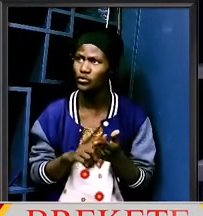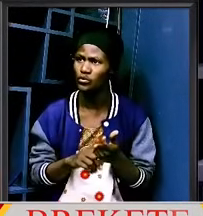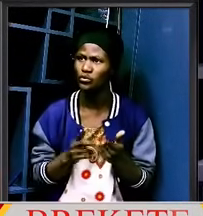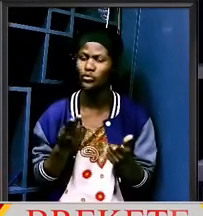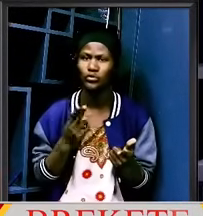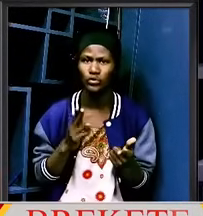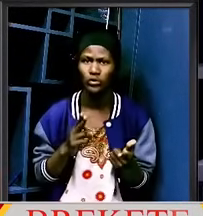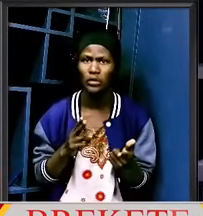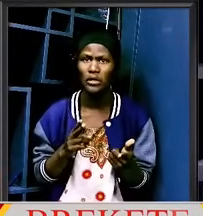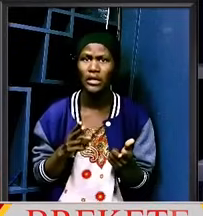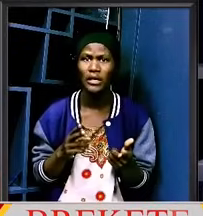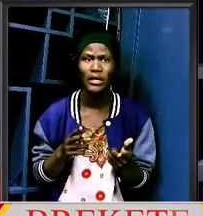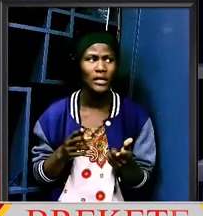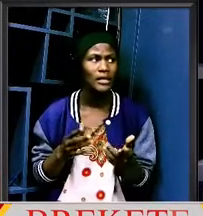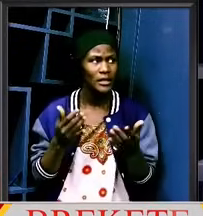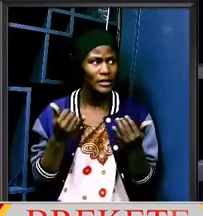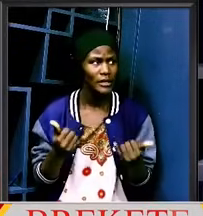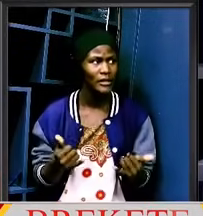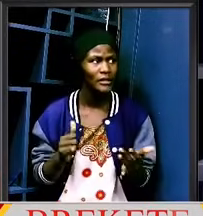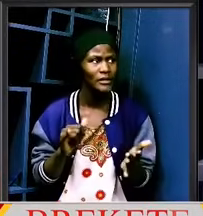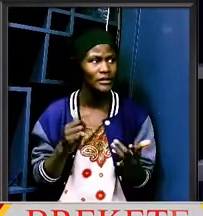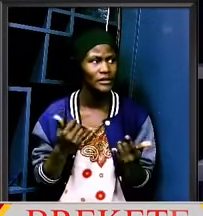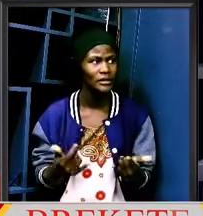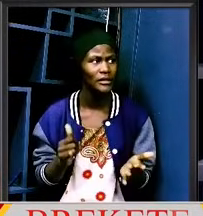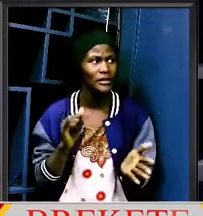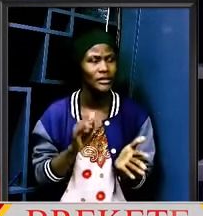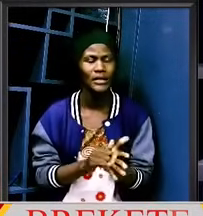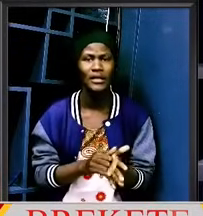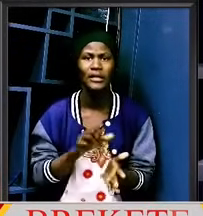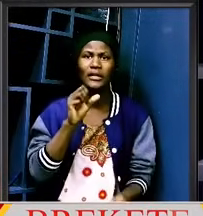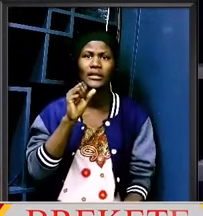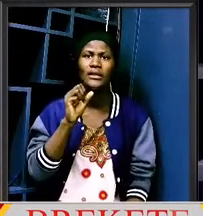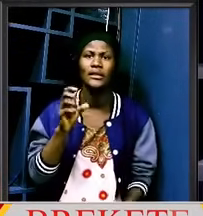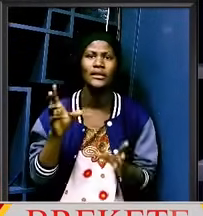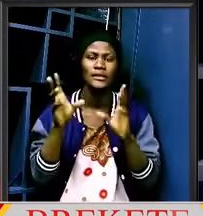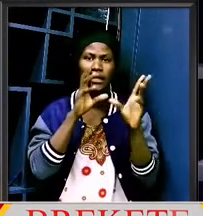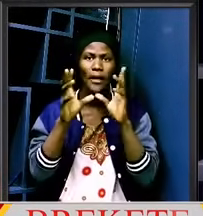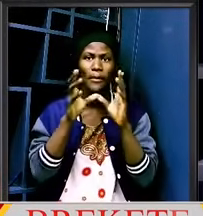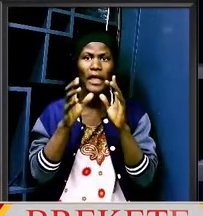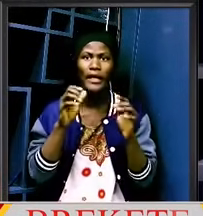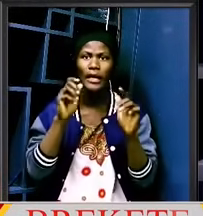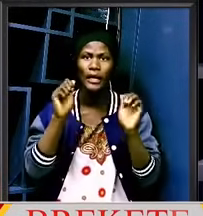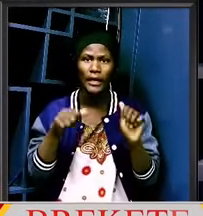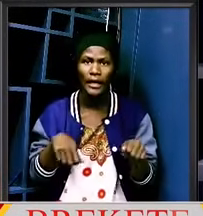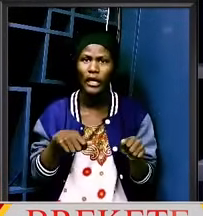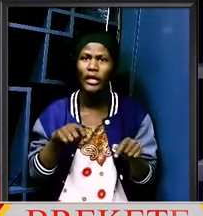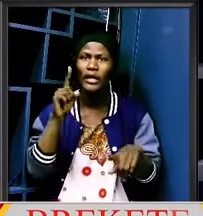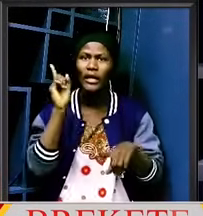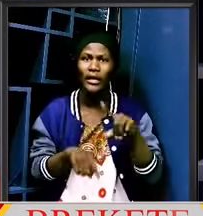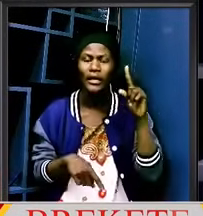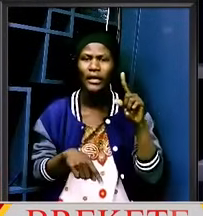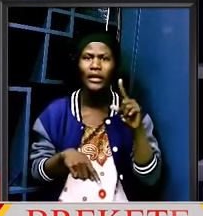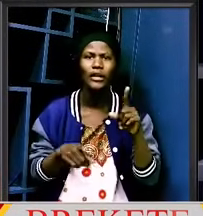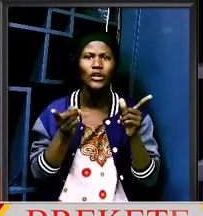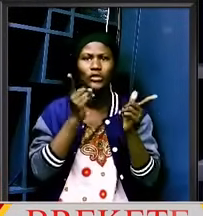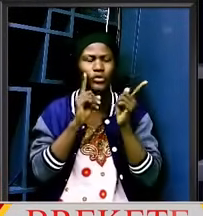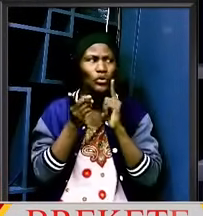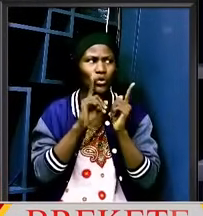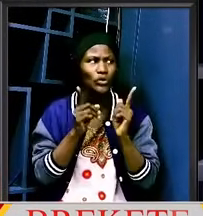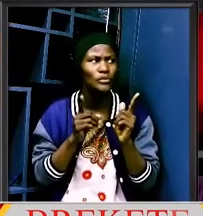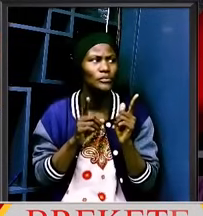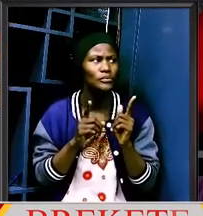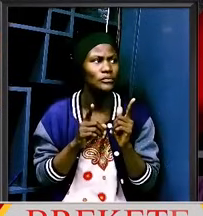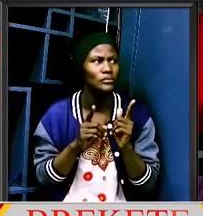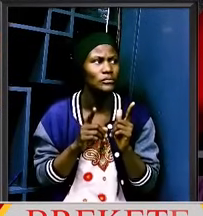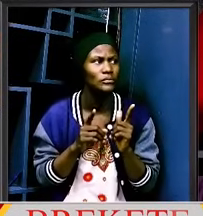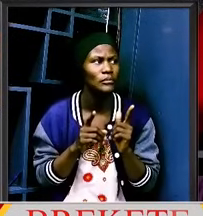speaker, no fit take a decision and very decisive speaker decision. Speaker be microphone. Now speaker be that. A very decisive decision. And Don Brown to the state.